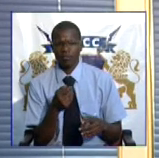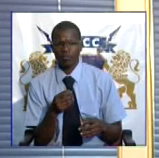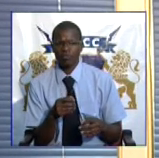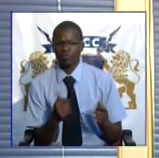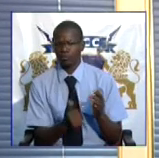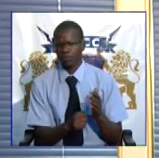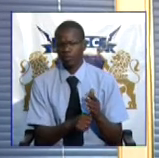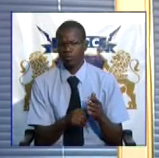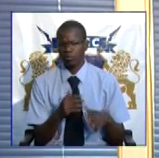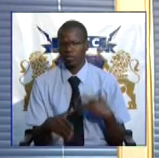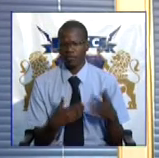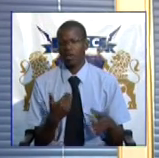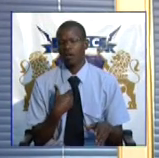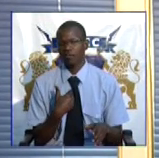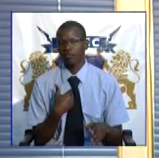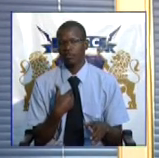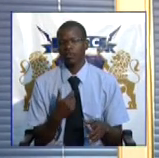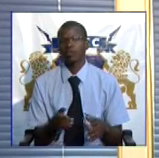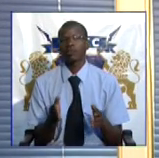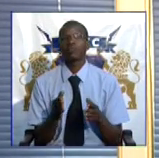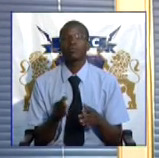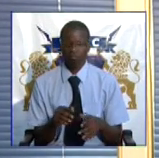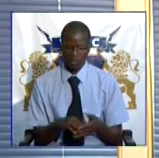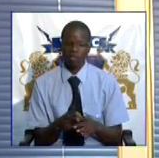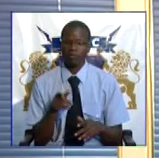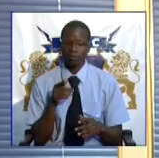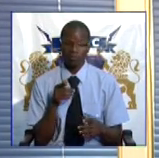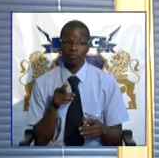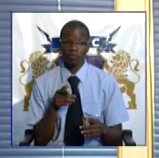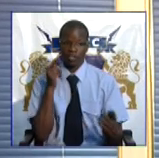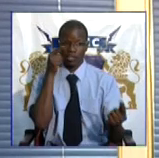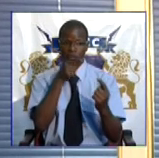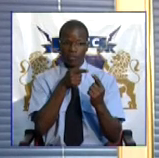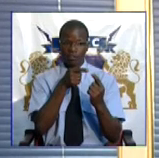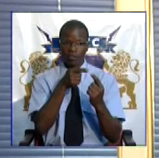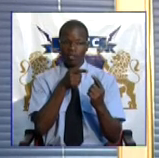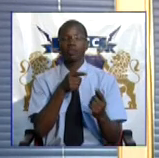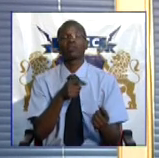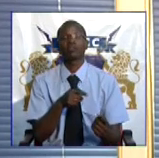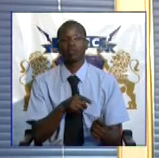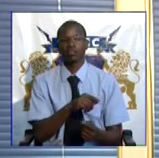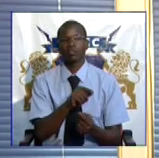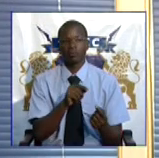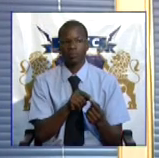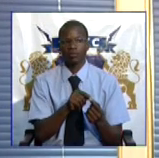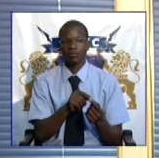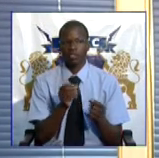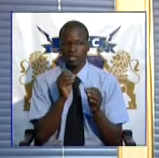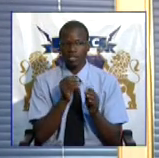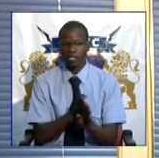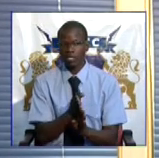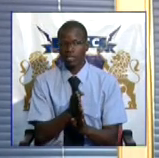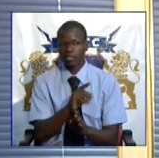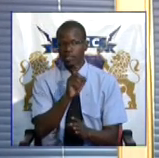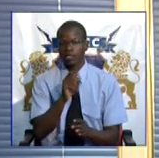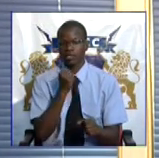Targeted integrity tests will only be deployed as a result of specific intelligence or credible